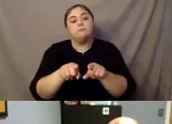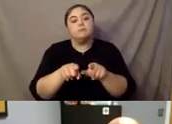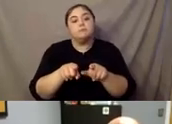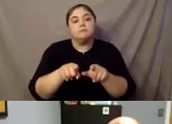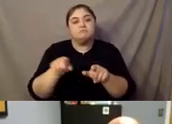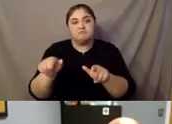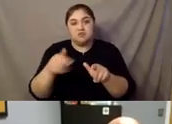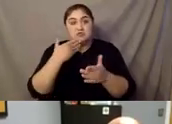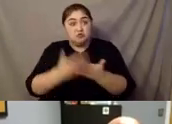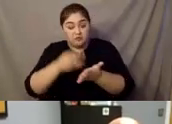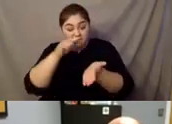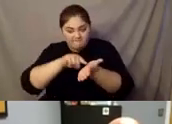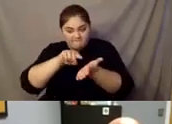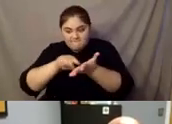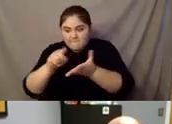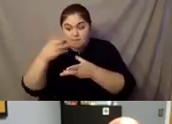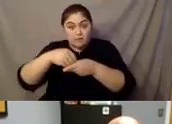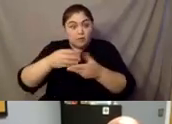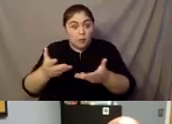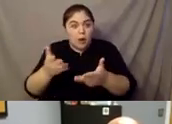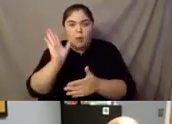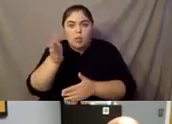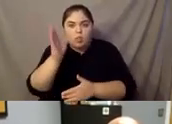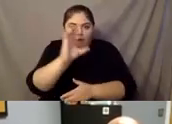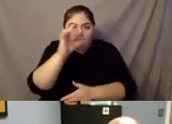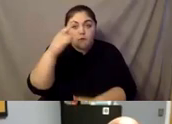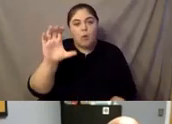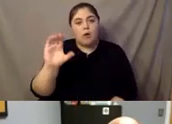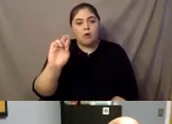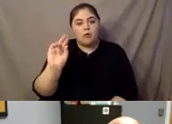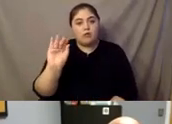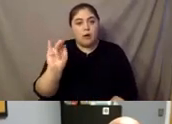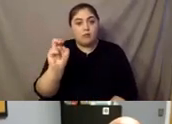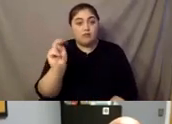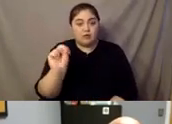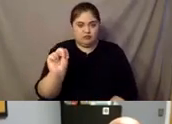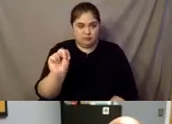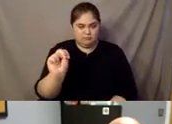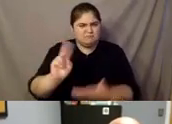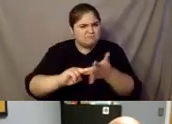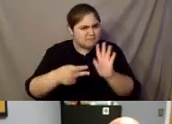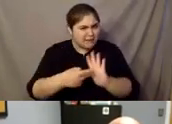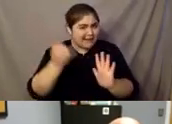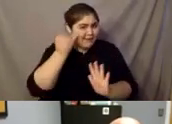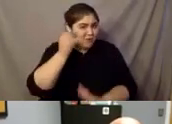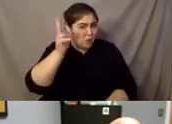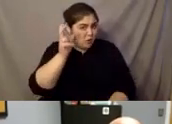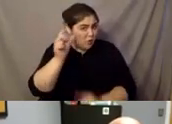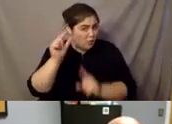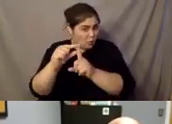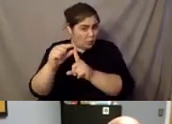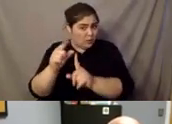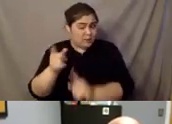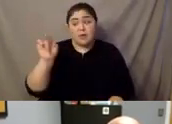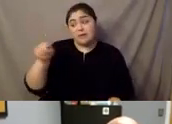any good investigation is also going to look for corroboration. And what I mean by that is, if you've ever heard the term, okay, well, it's a he said,